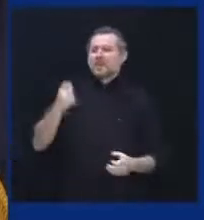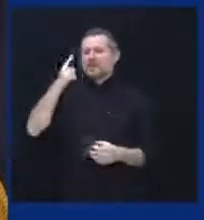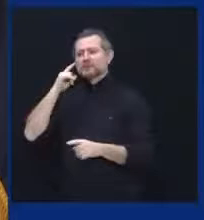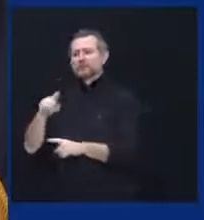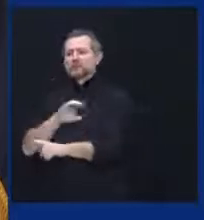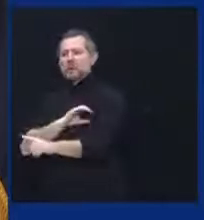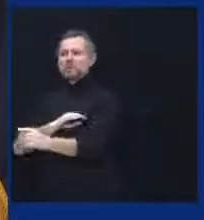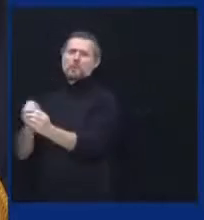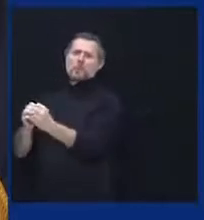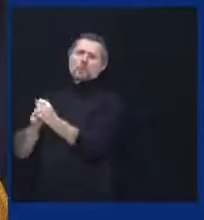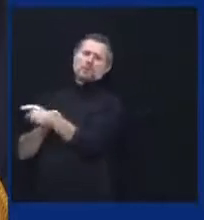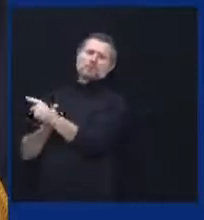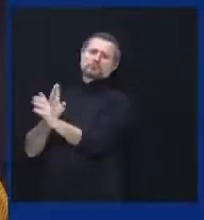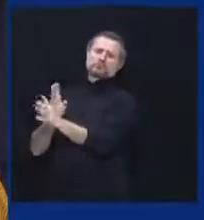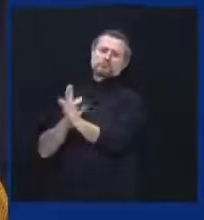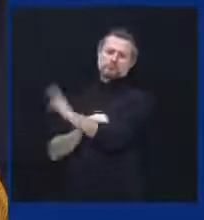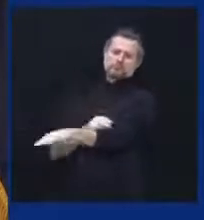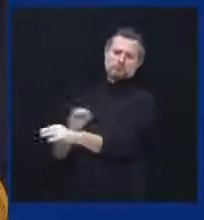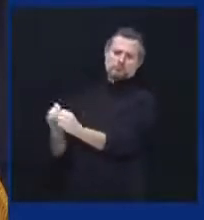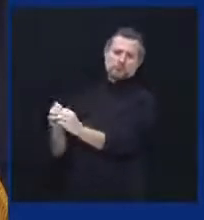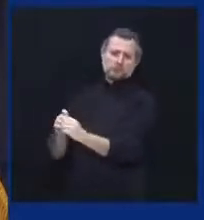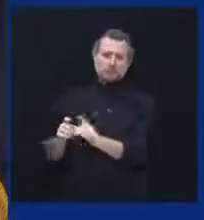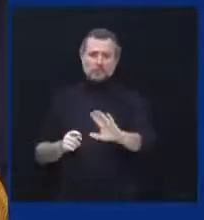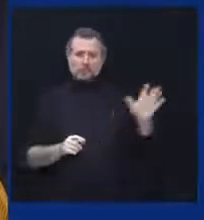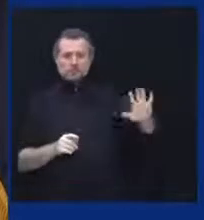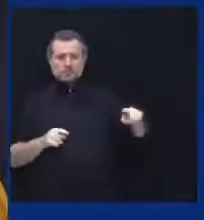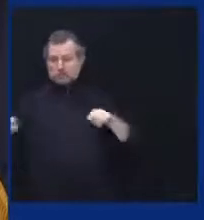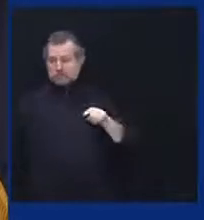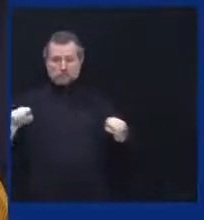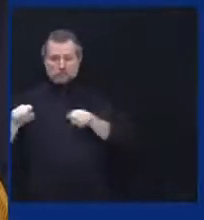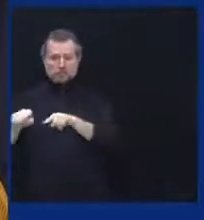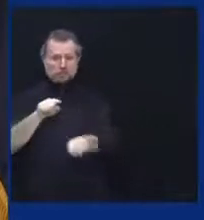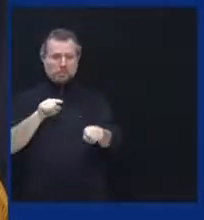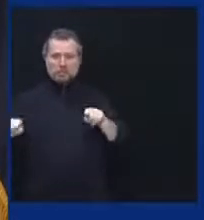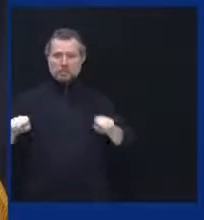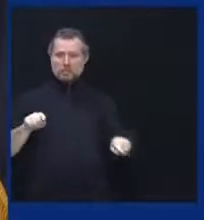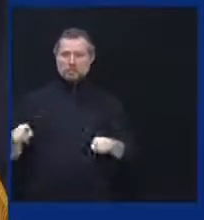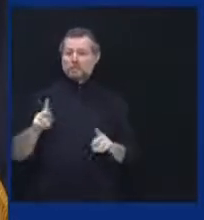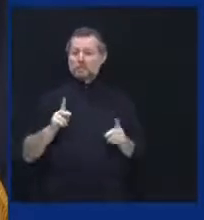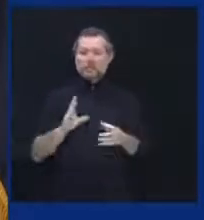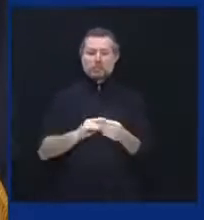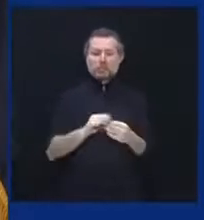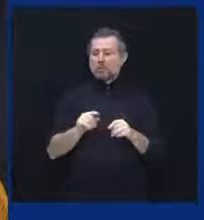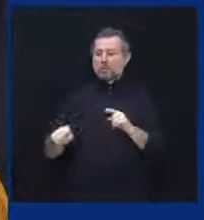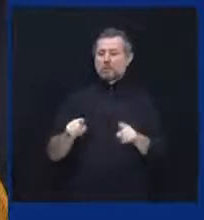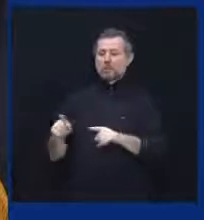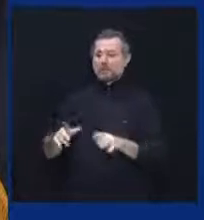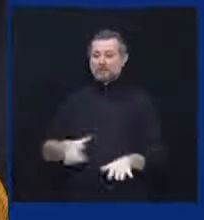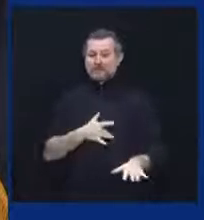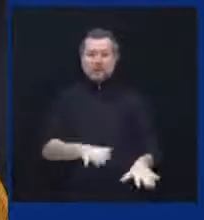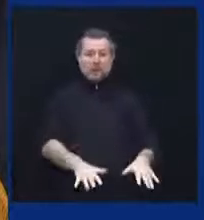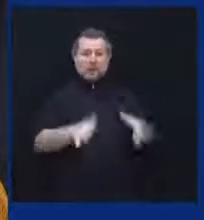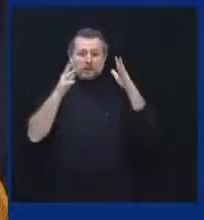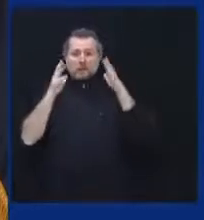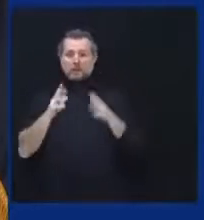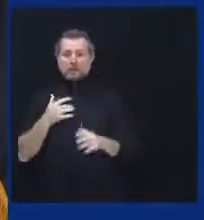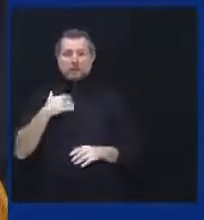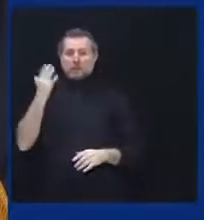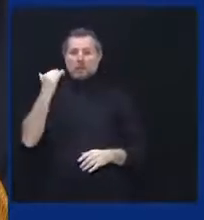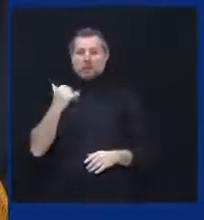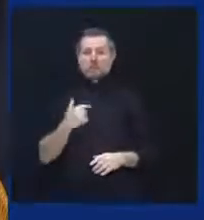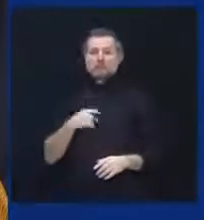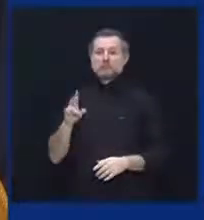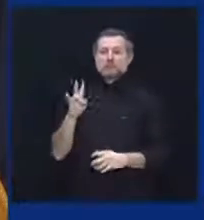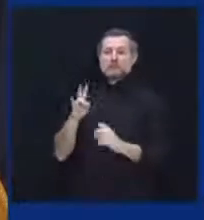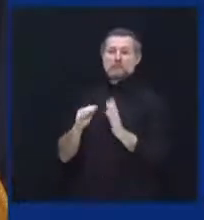get more. I think the firefighters should get more. Yeah, all that tumult, that anxiety, is because you have 7 million people eligible